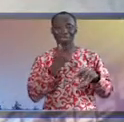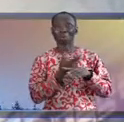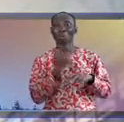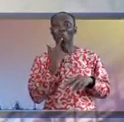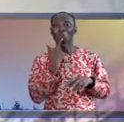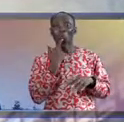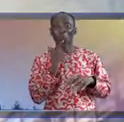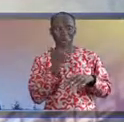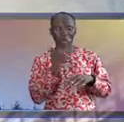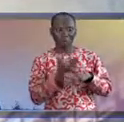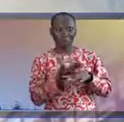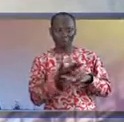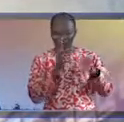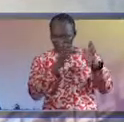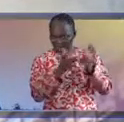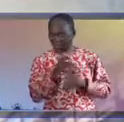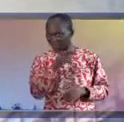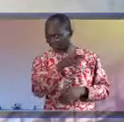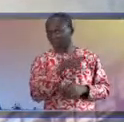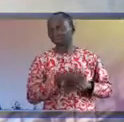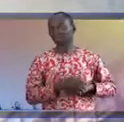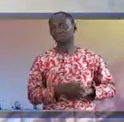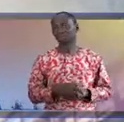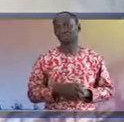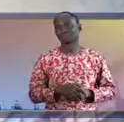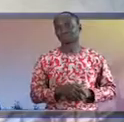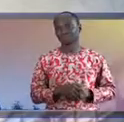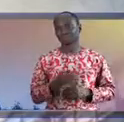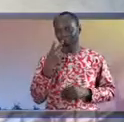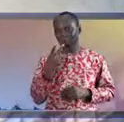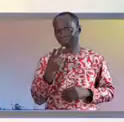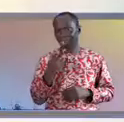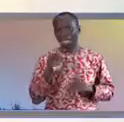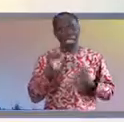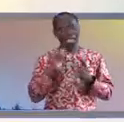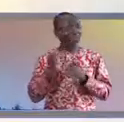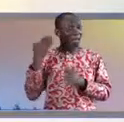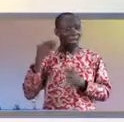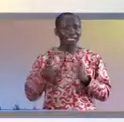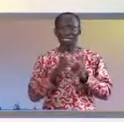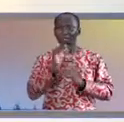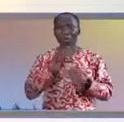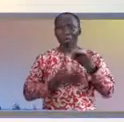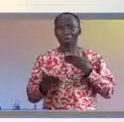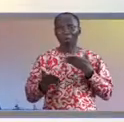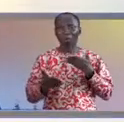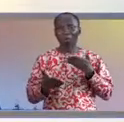Christ. So even before Jesus came physically through